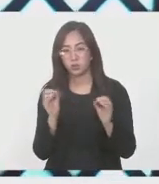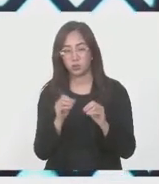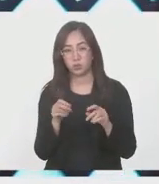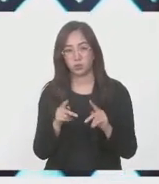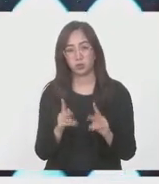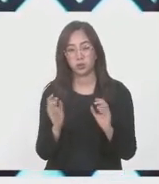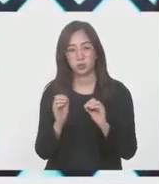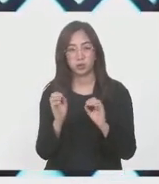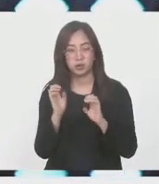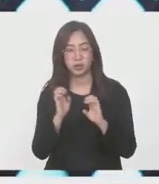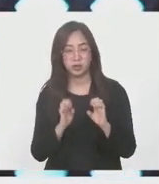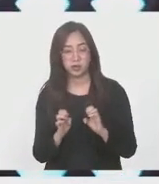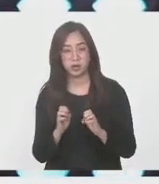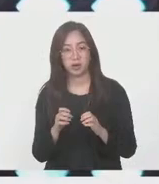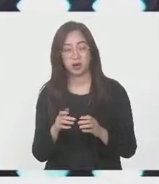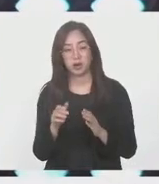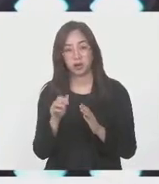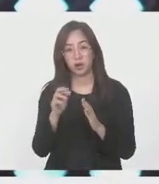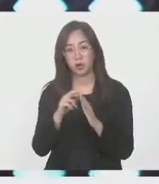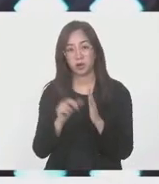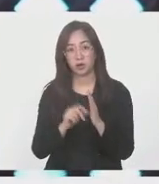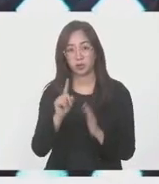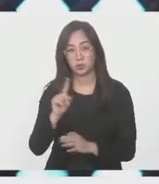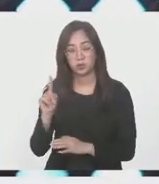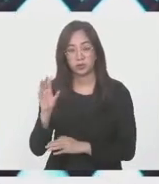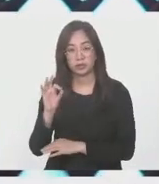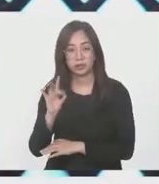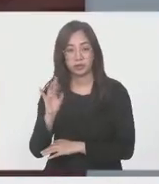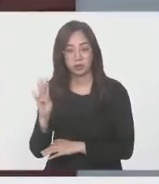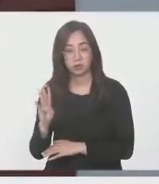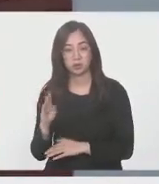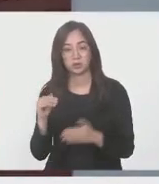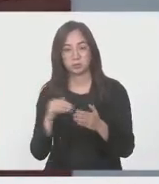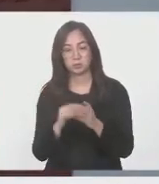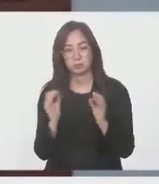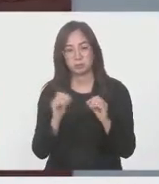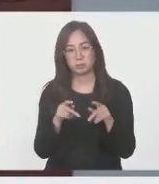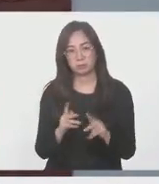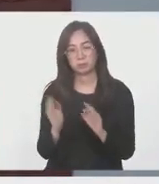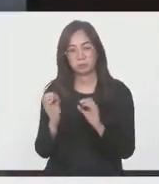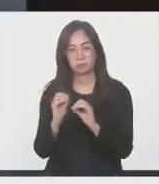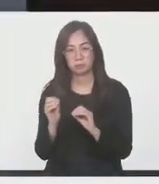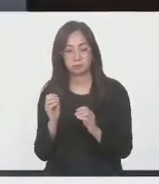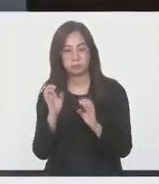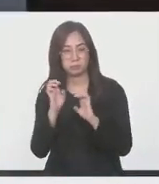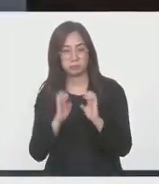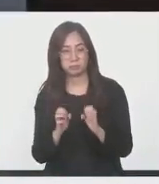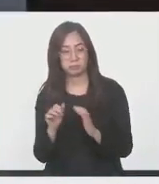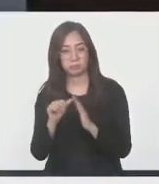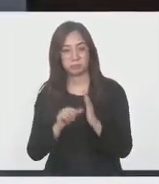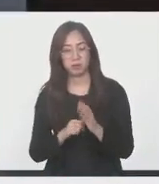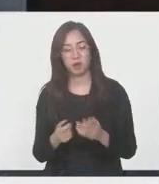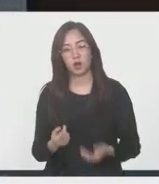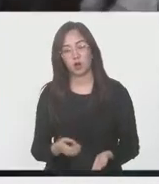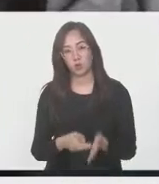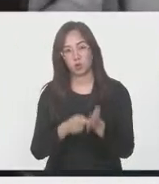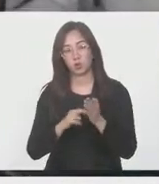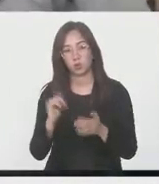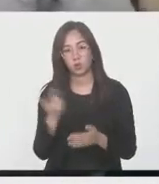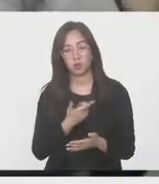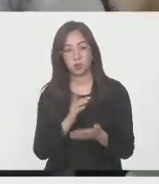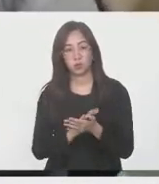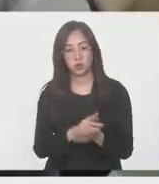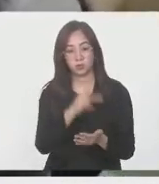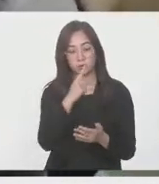or Republic Act No. 11984. The Anti-No Permit, No Exam Act mandates all public and private schools to